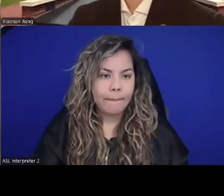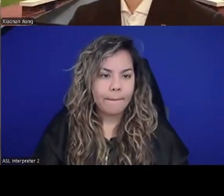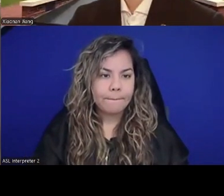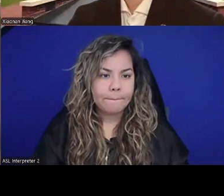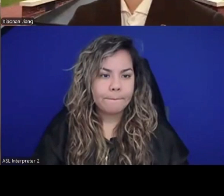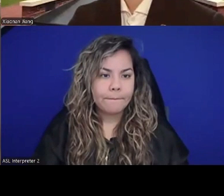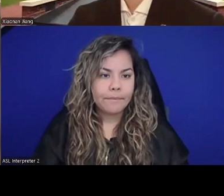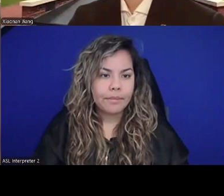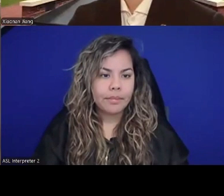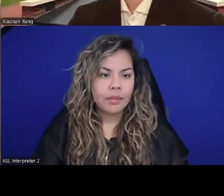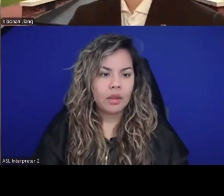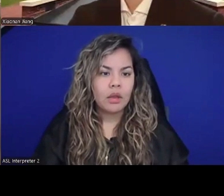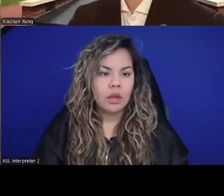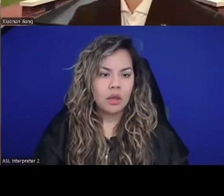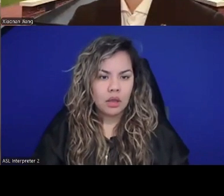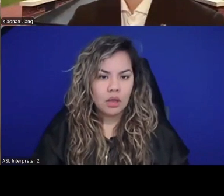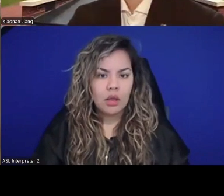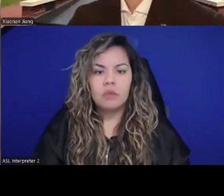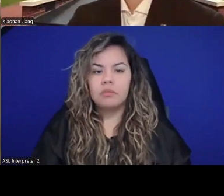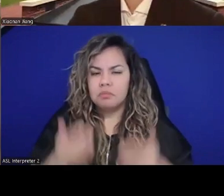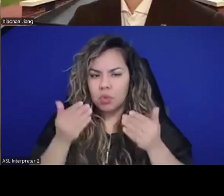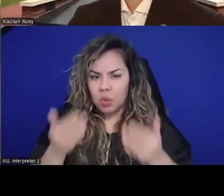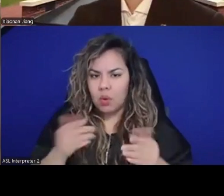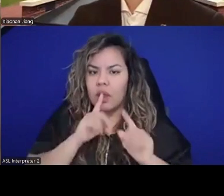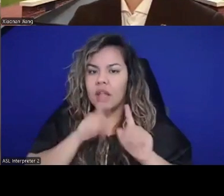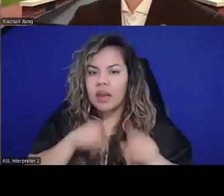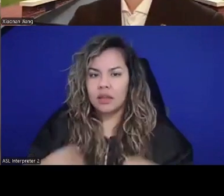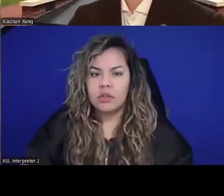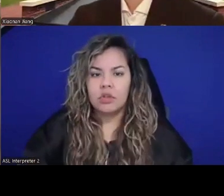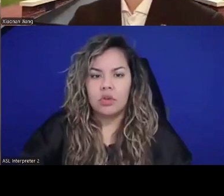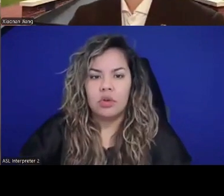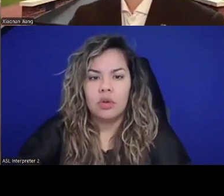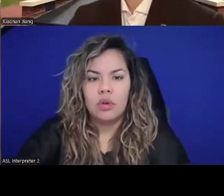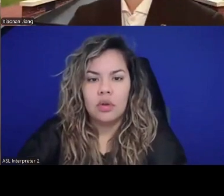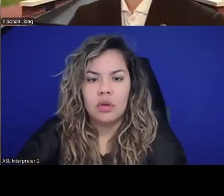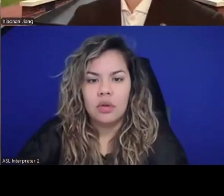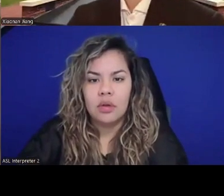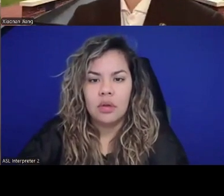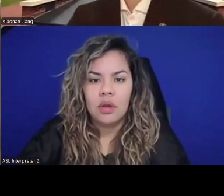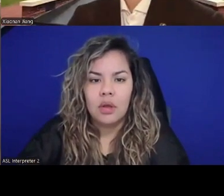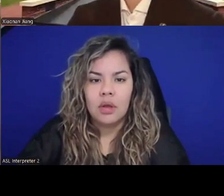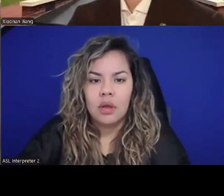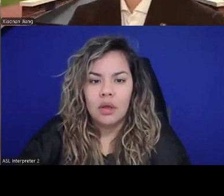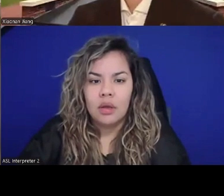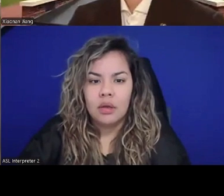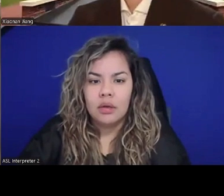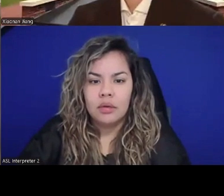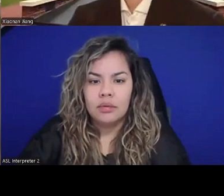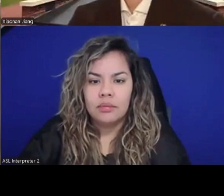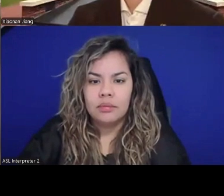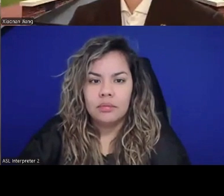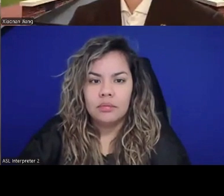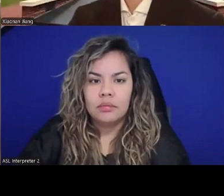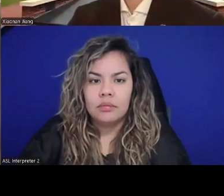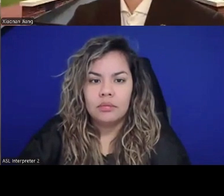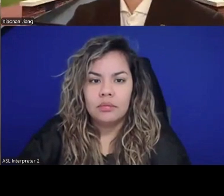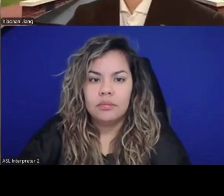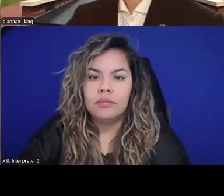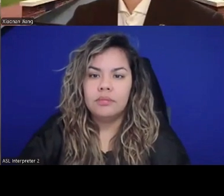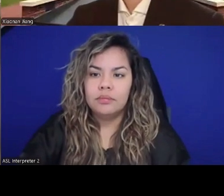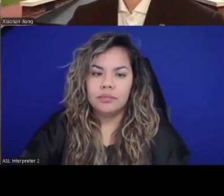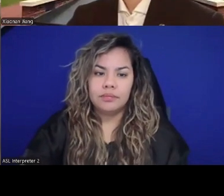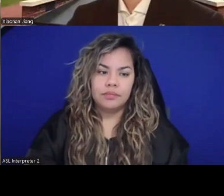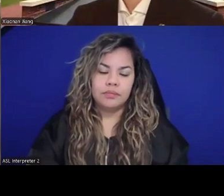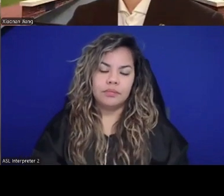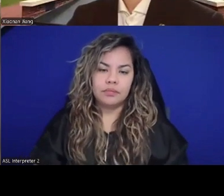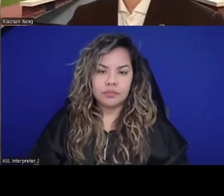the question. Okay, so if you could go ahead and answer those questions, then